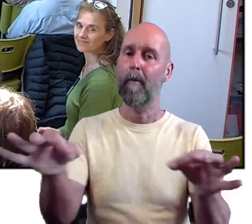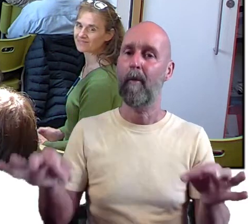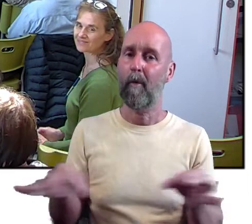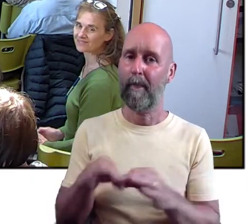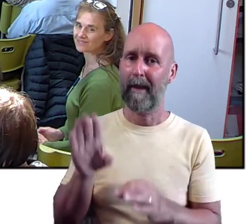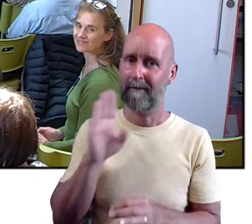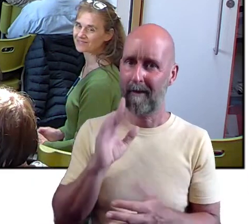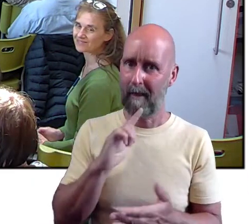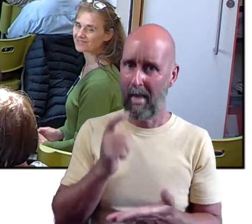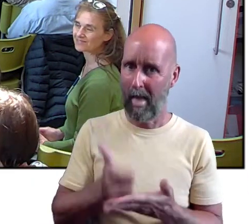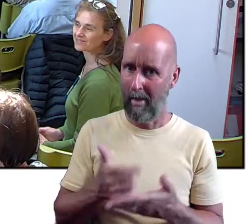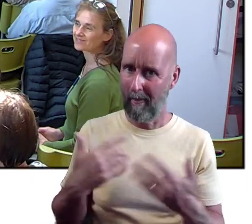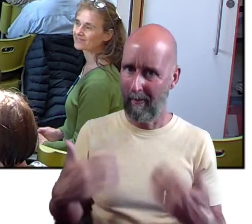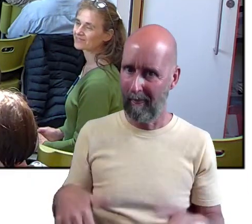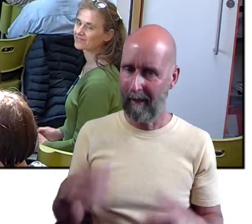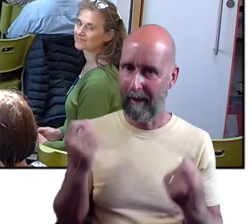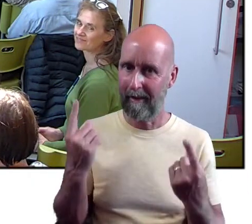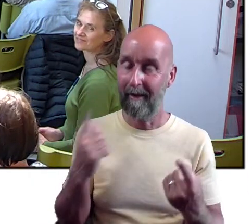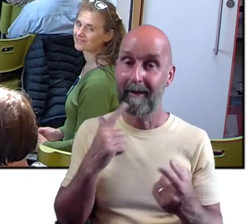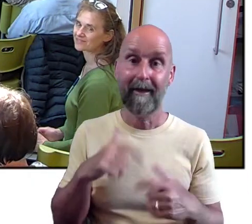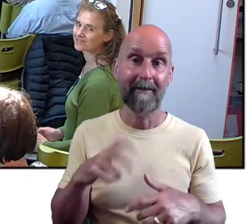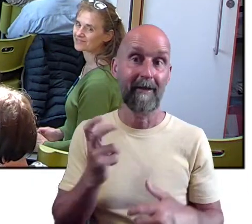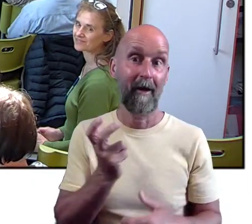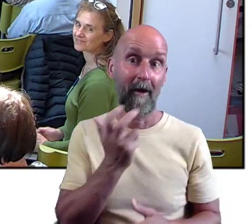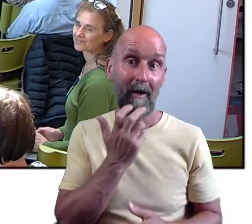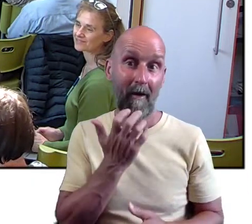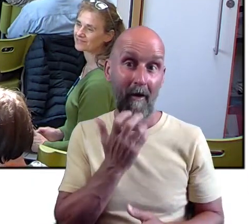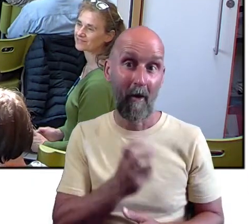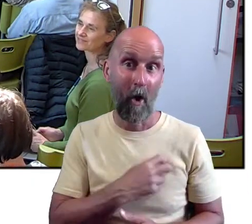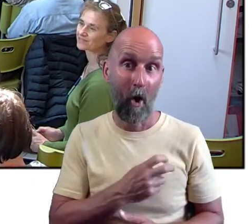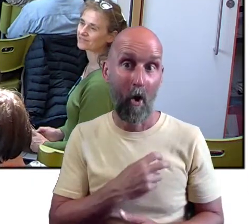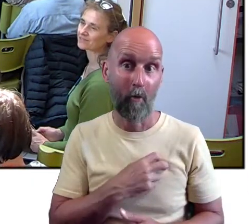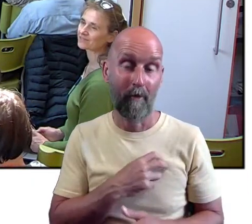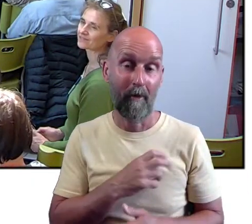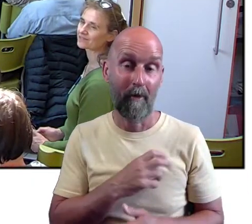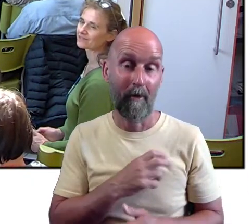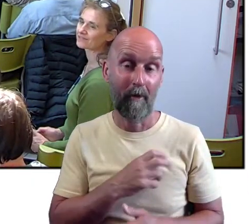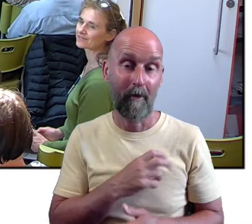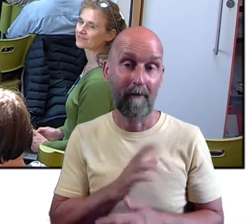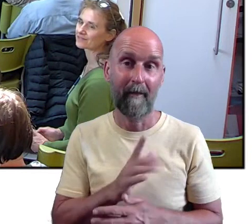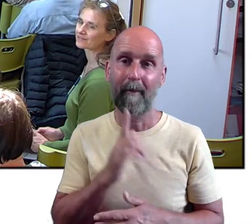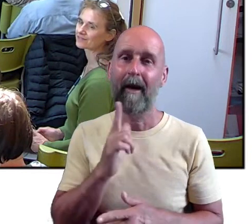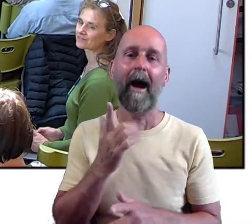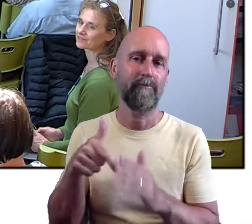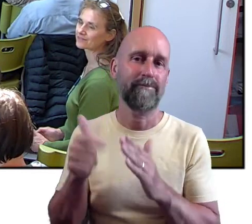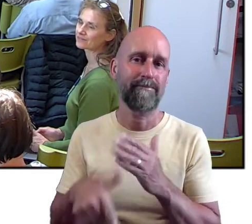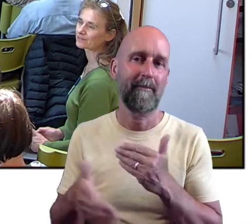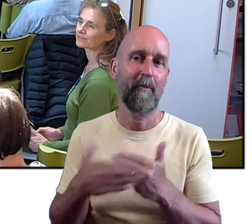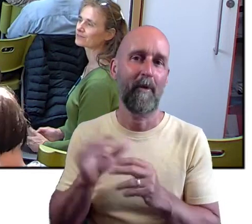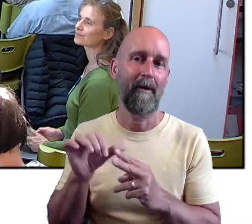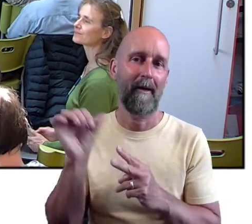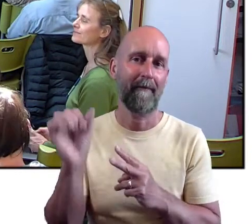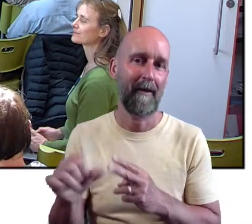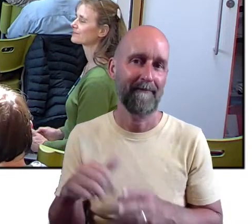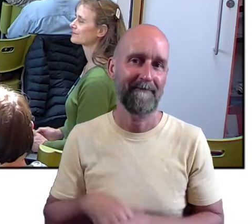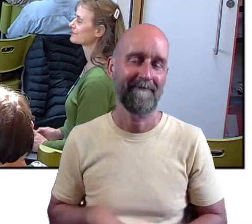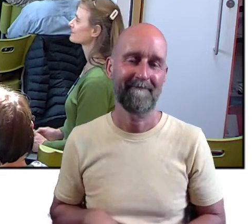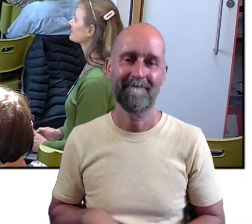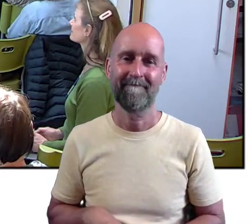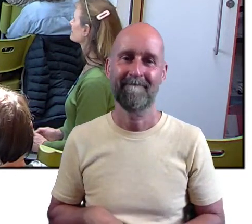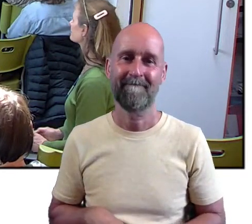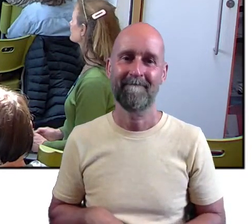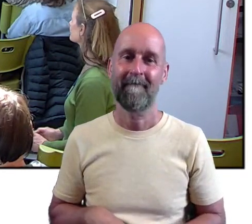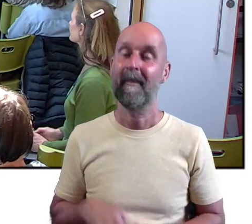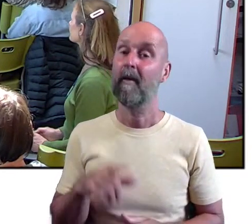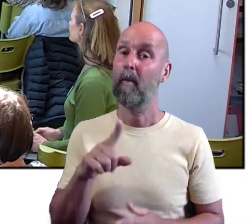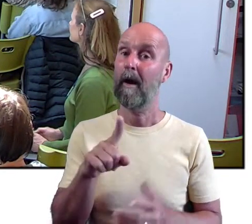idea. It's a horror film as well, of course. Okay, yeah, I'd love to talk more about that with you, actually. That sounds amazing. Yeah, the Elden Ring example, do